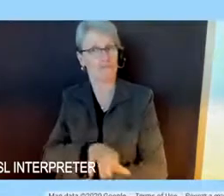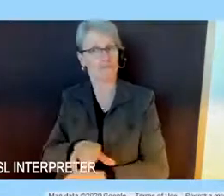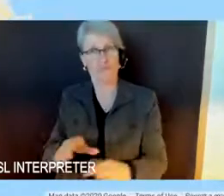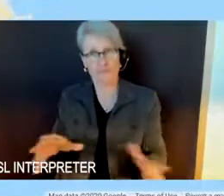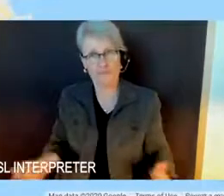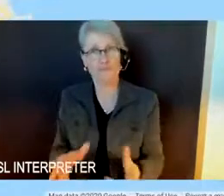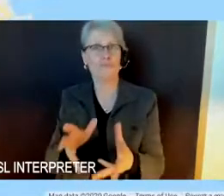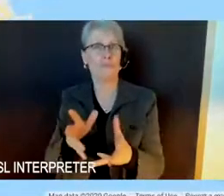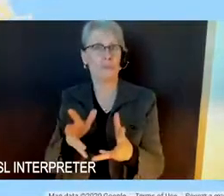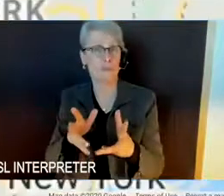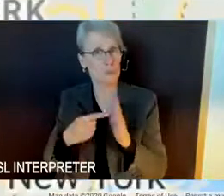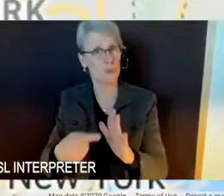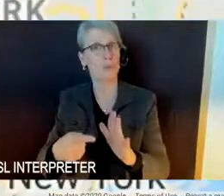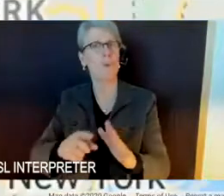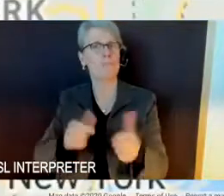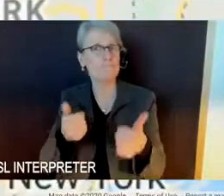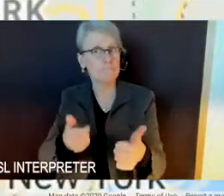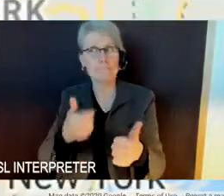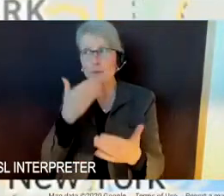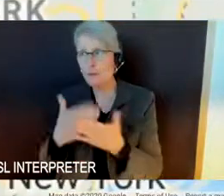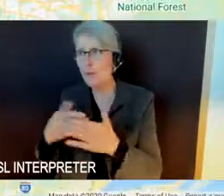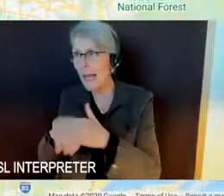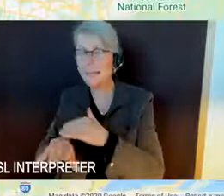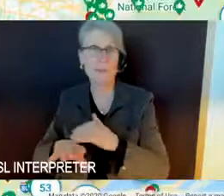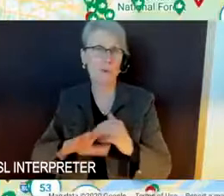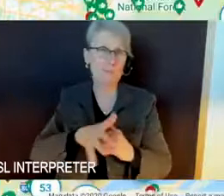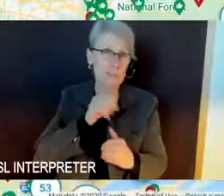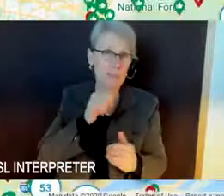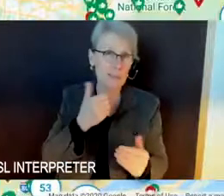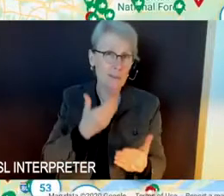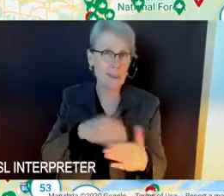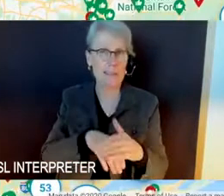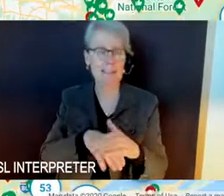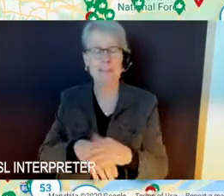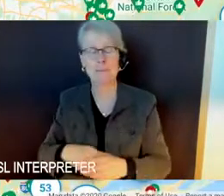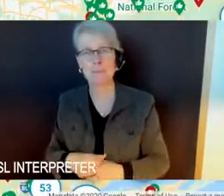this kind of grassroots media for a movement that we speak about.